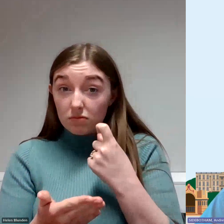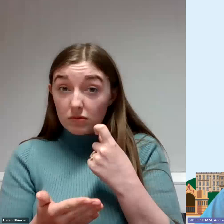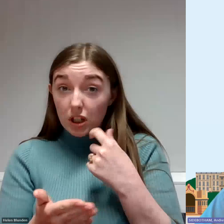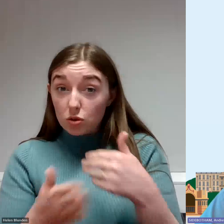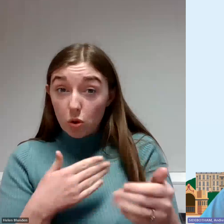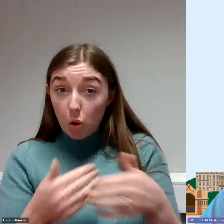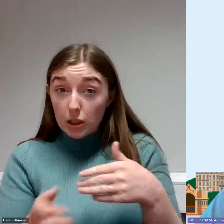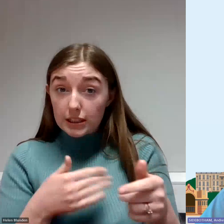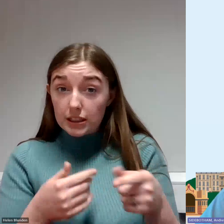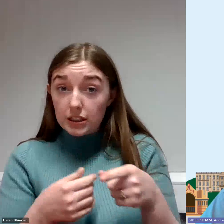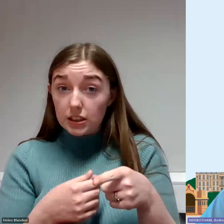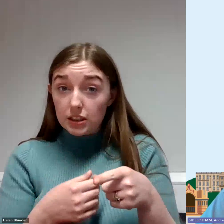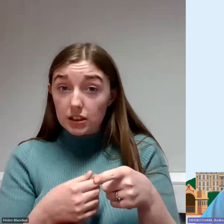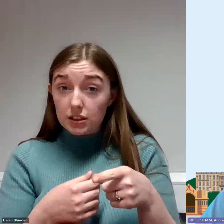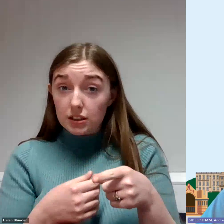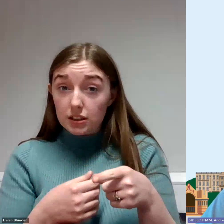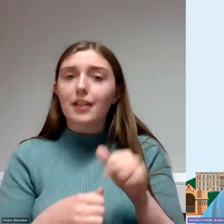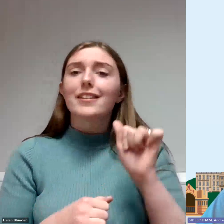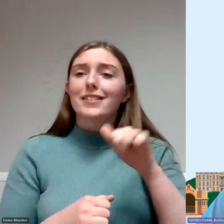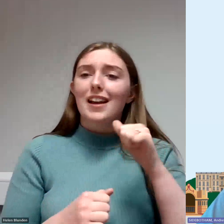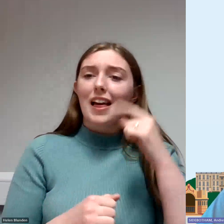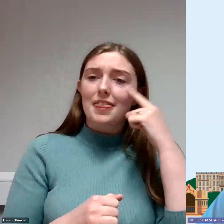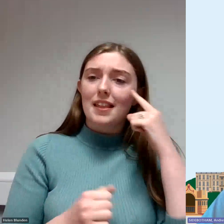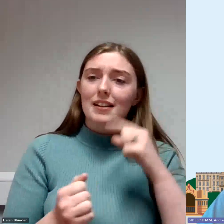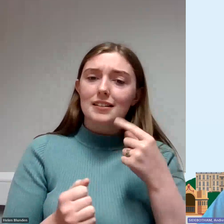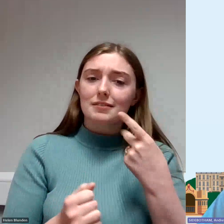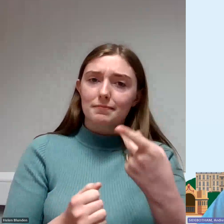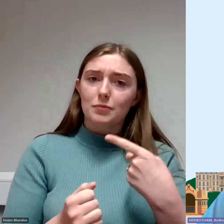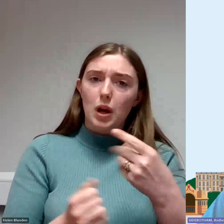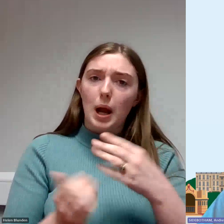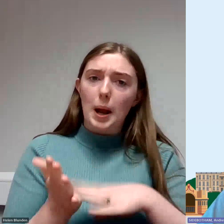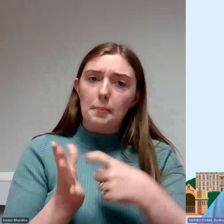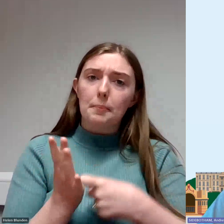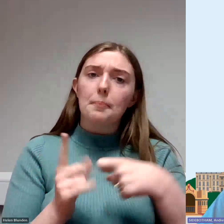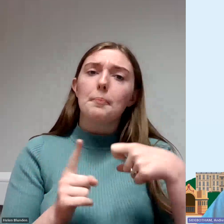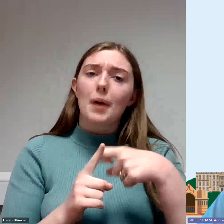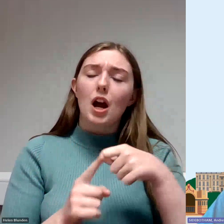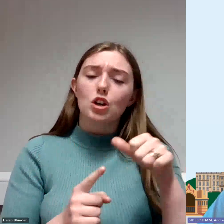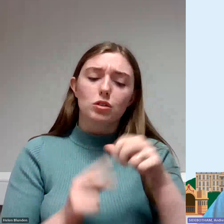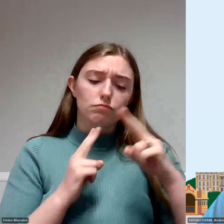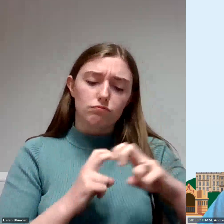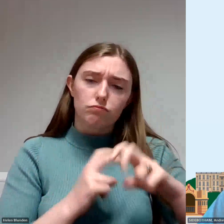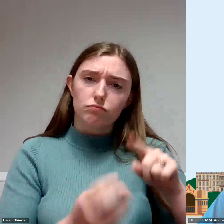I think you and I should look at that, Mark, and take that away. And again, thank you for raising that point.